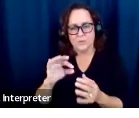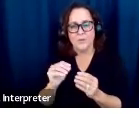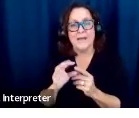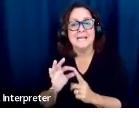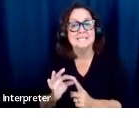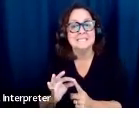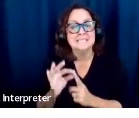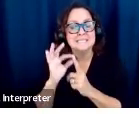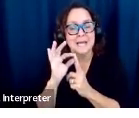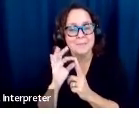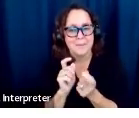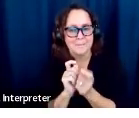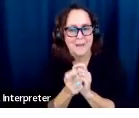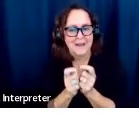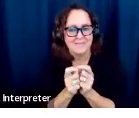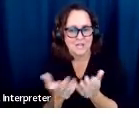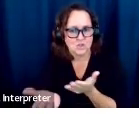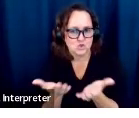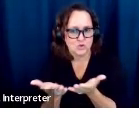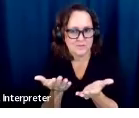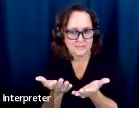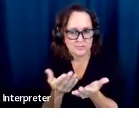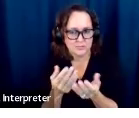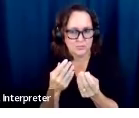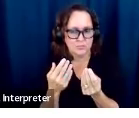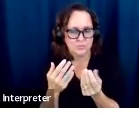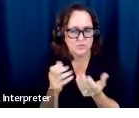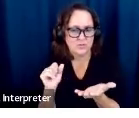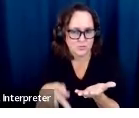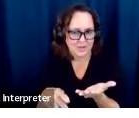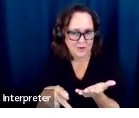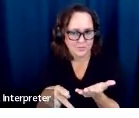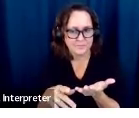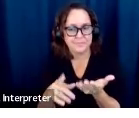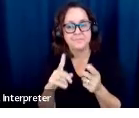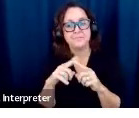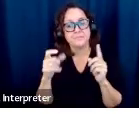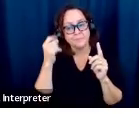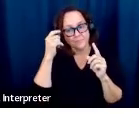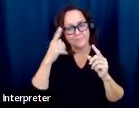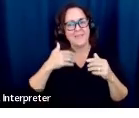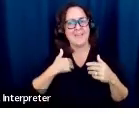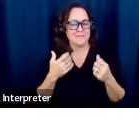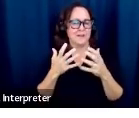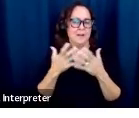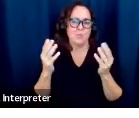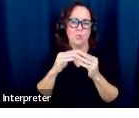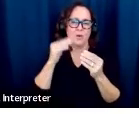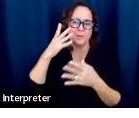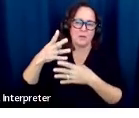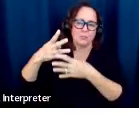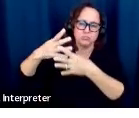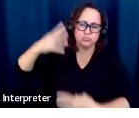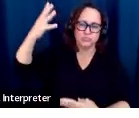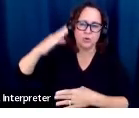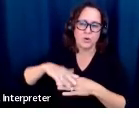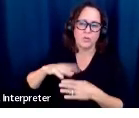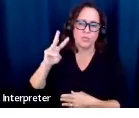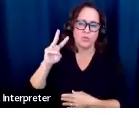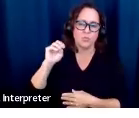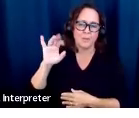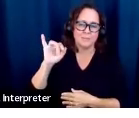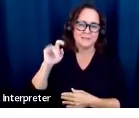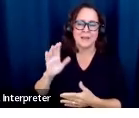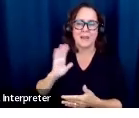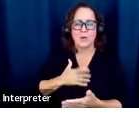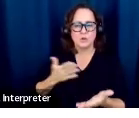of modification service providers. As you mentioned, though, we have a whole lot more information on the website about the services,